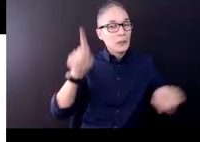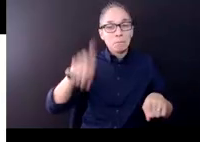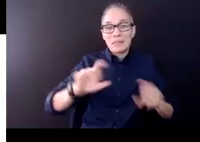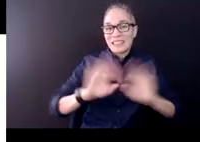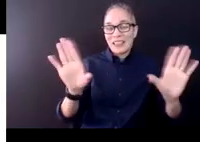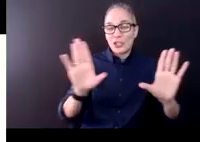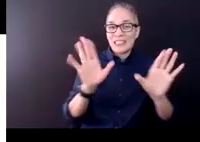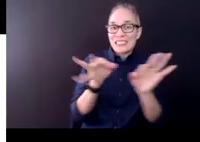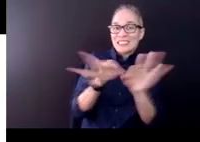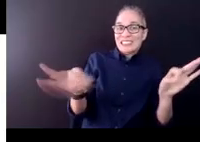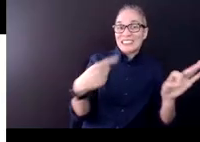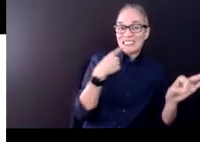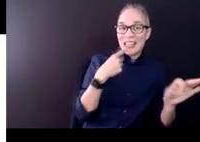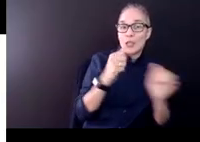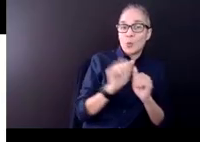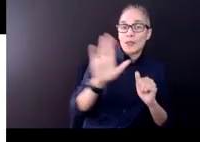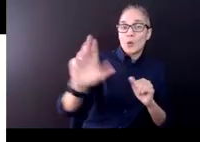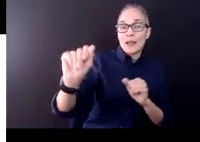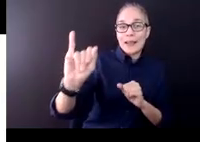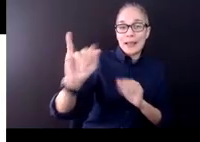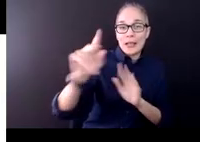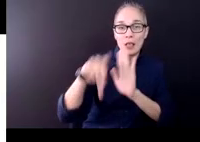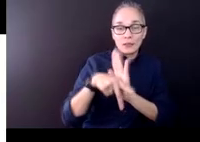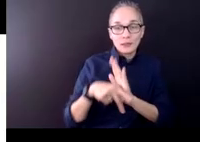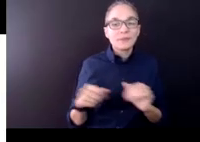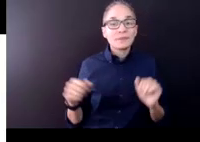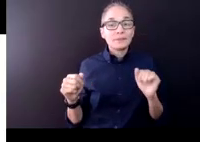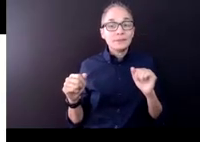stated in the AI policy. Uh,